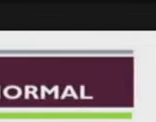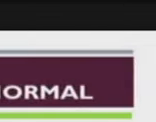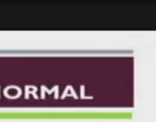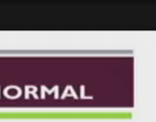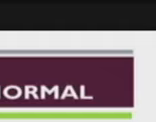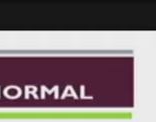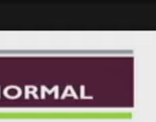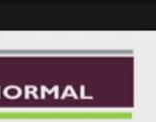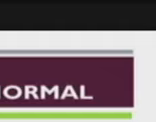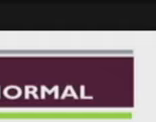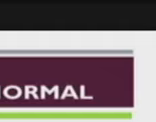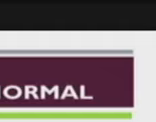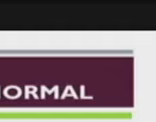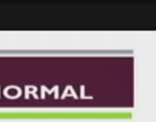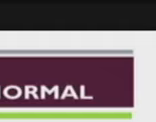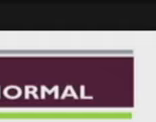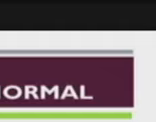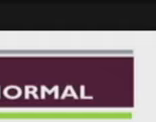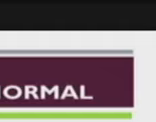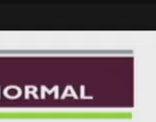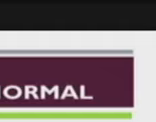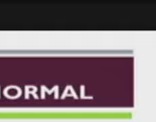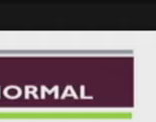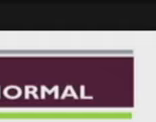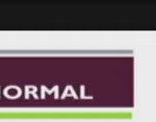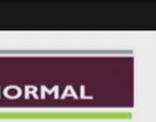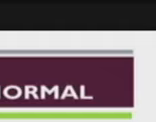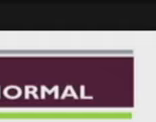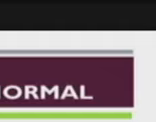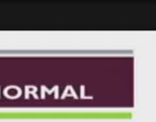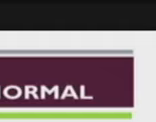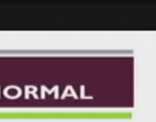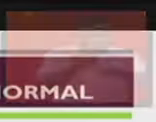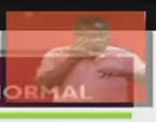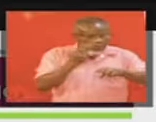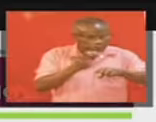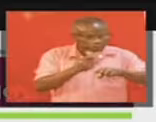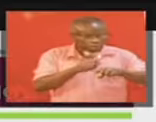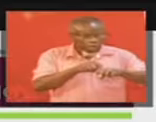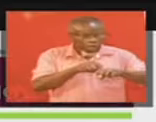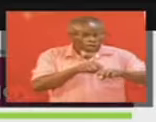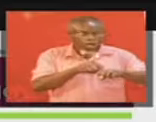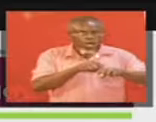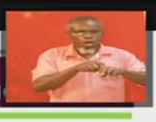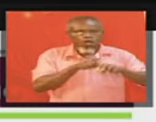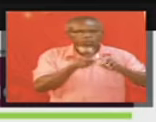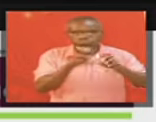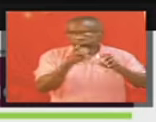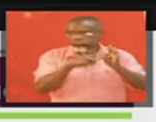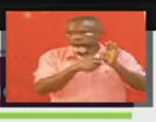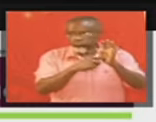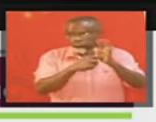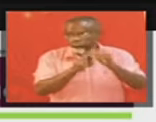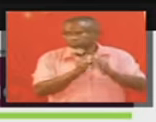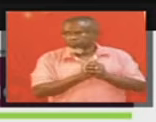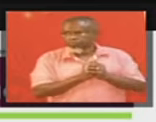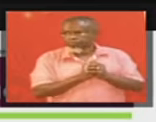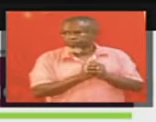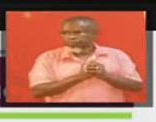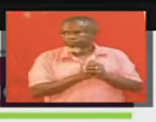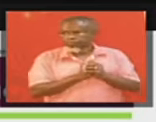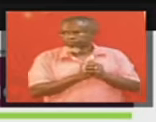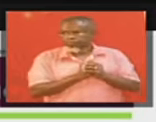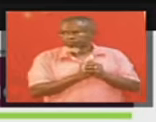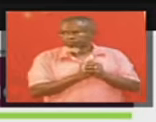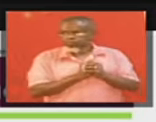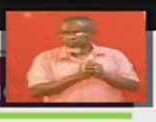like. Well, let's go to the other slide. The other slide actually shows the readings so that everyone can